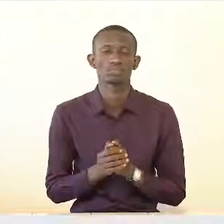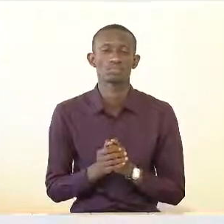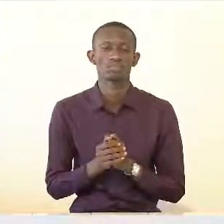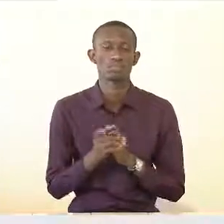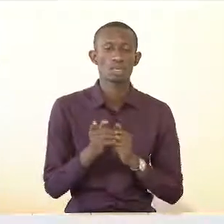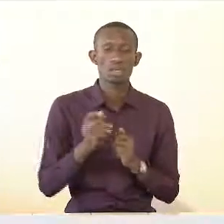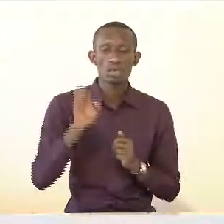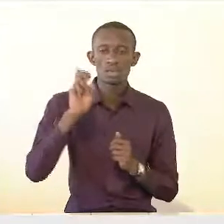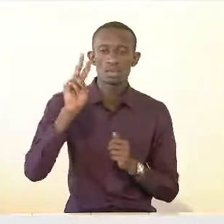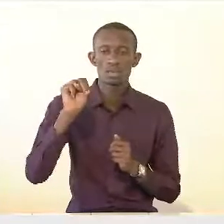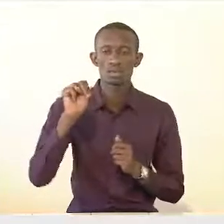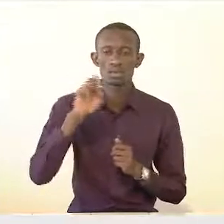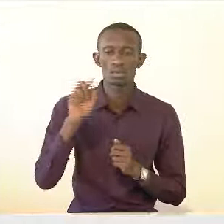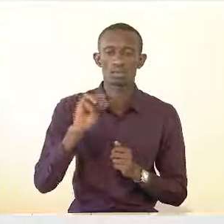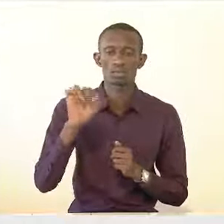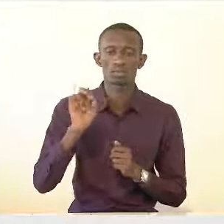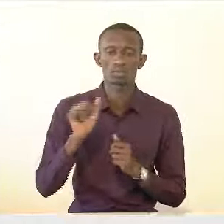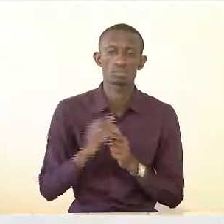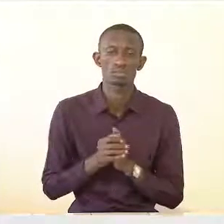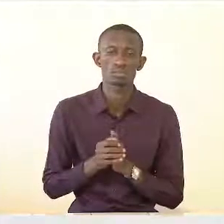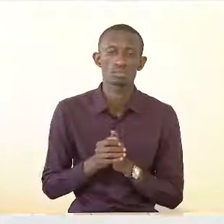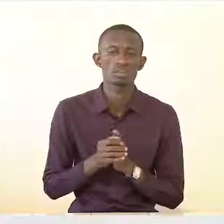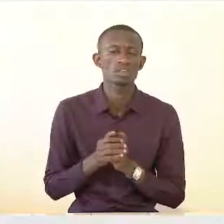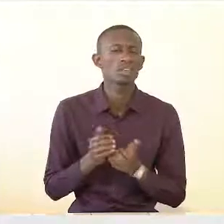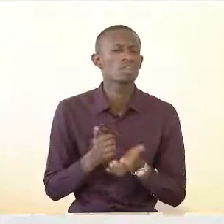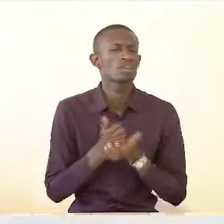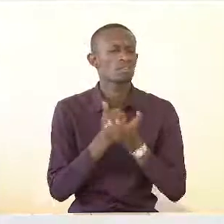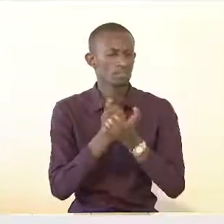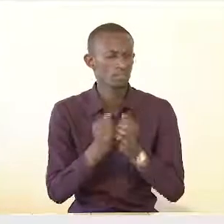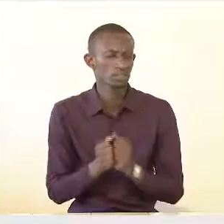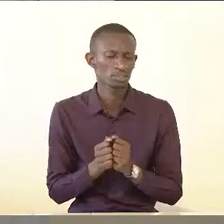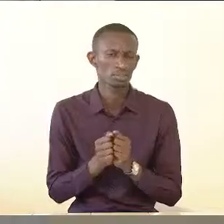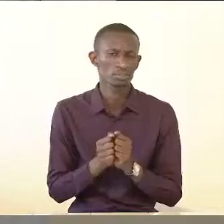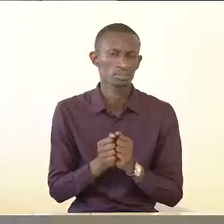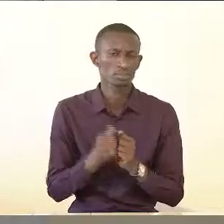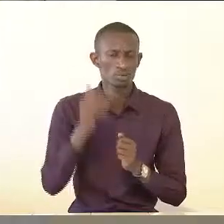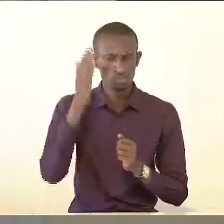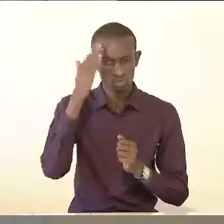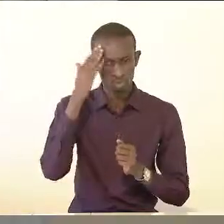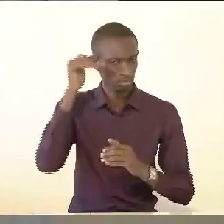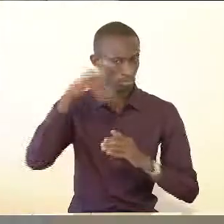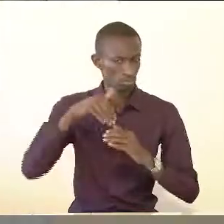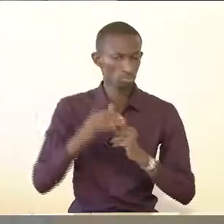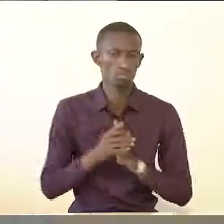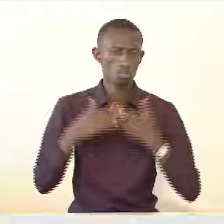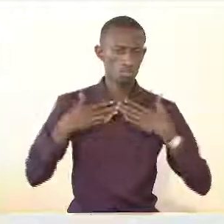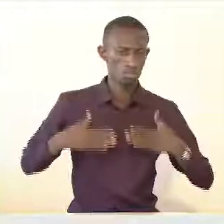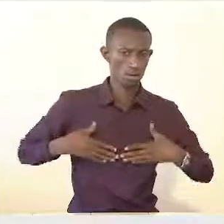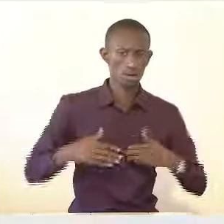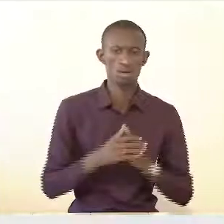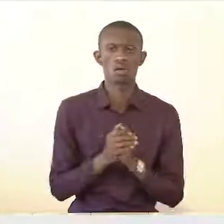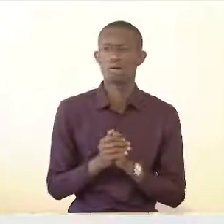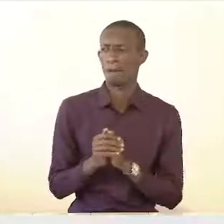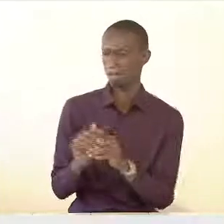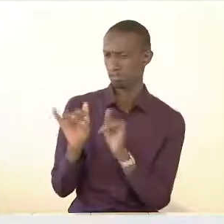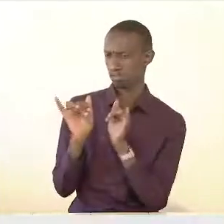the optimum functioning of the enzymes within the core body temperature, it needed to be maintained